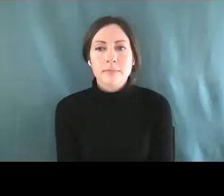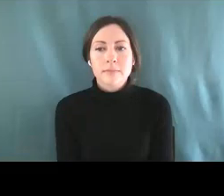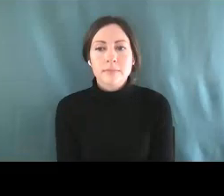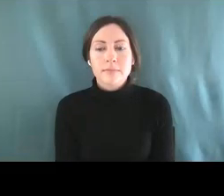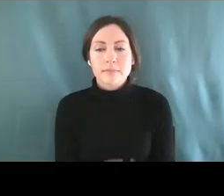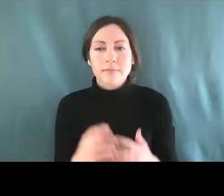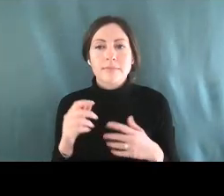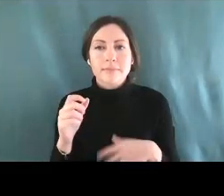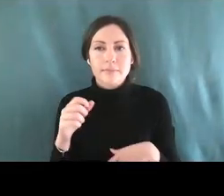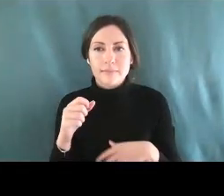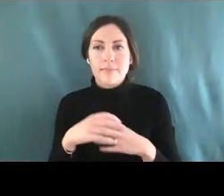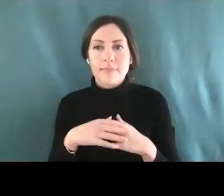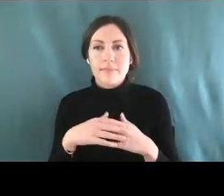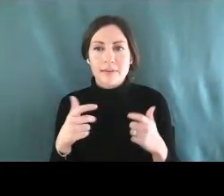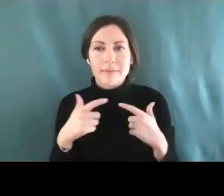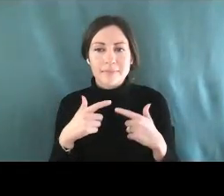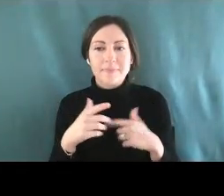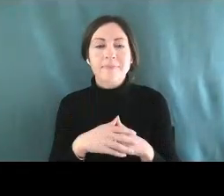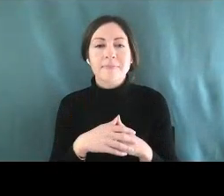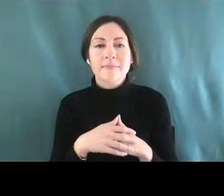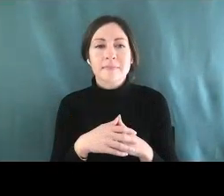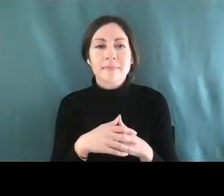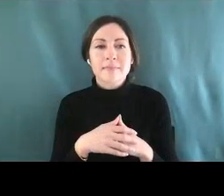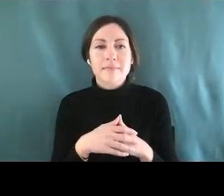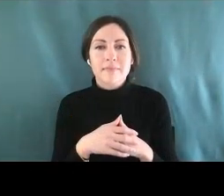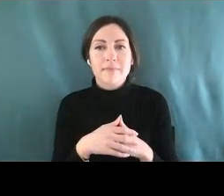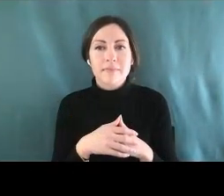Okay, sorry. I'm pausing for a second because we are